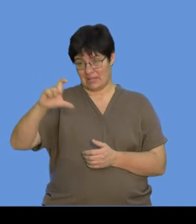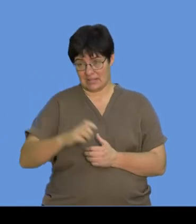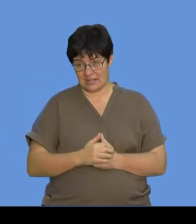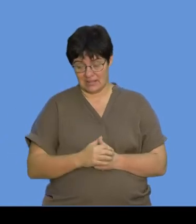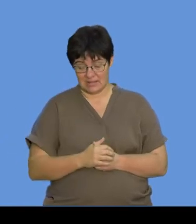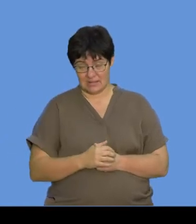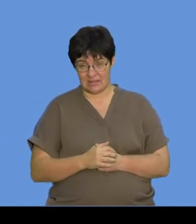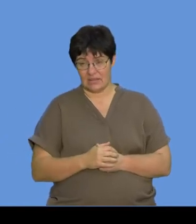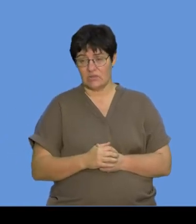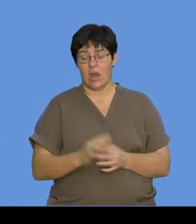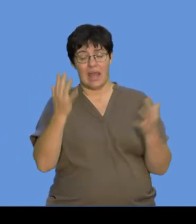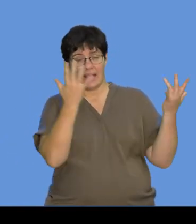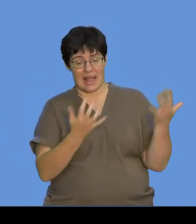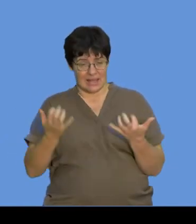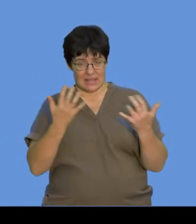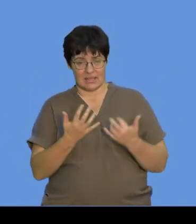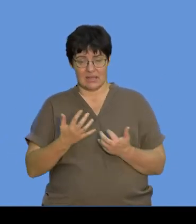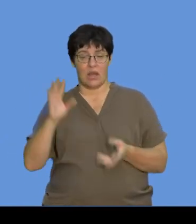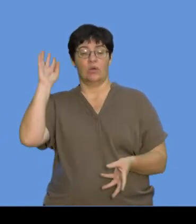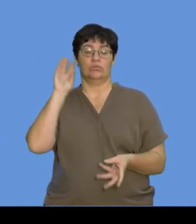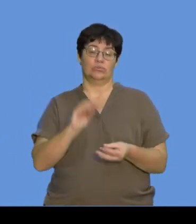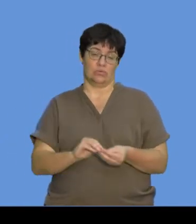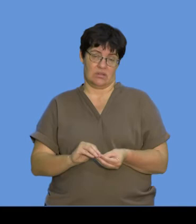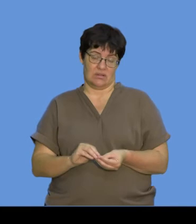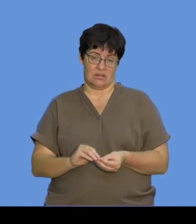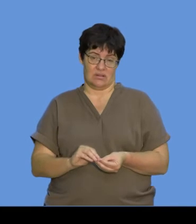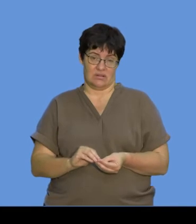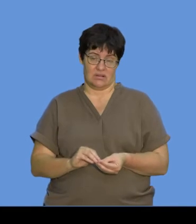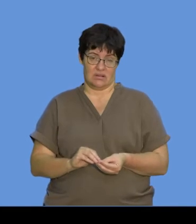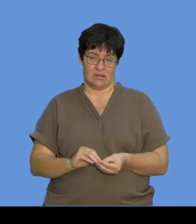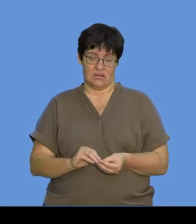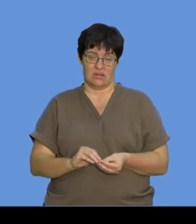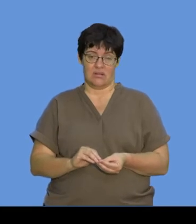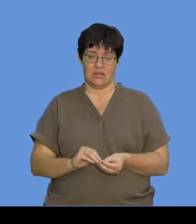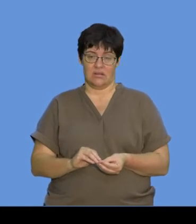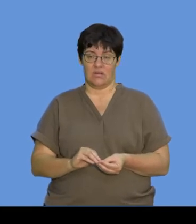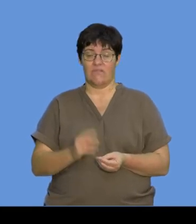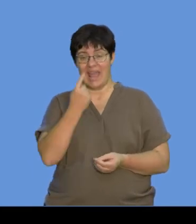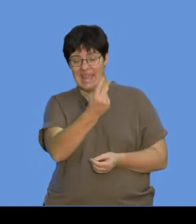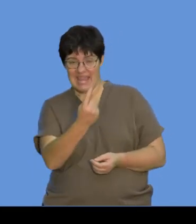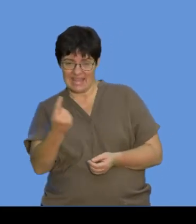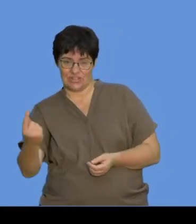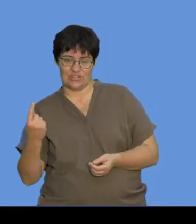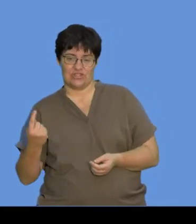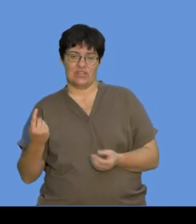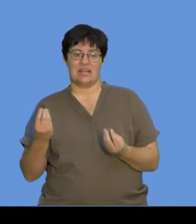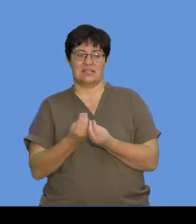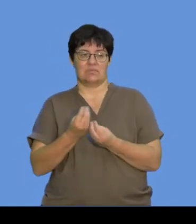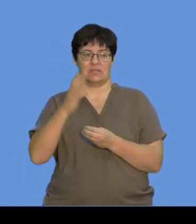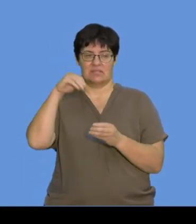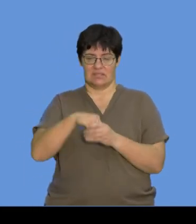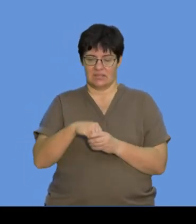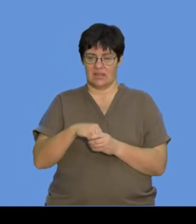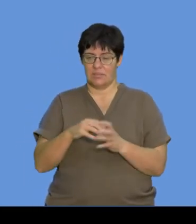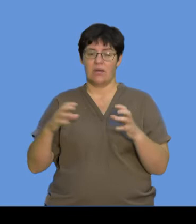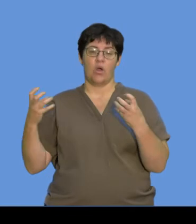get from the periodic table of elements by calculating, the total molecular masses of each